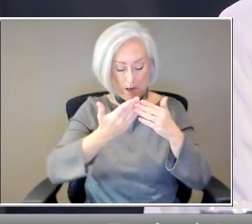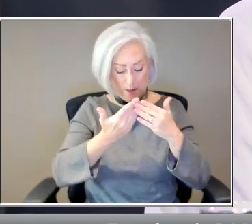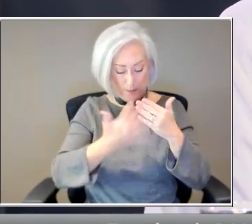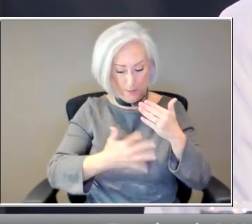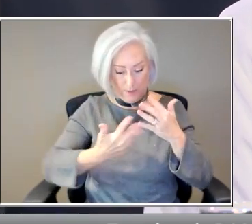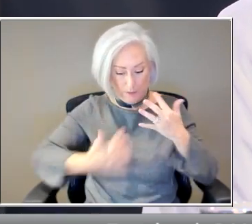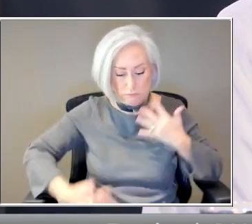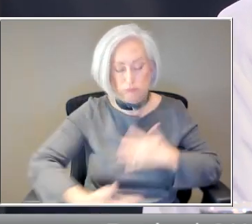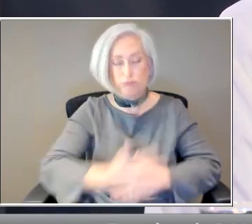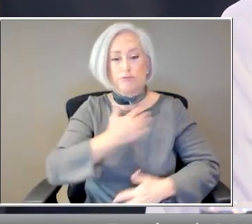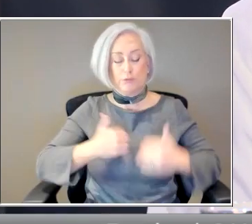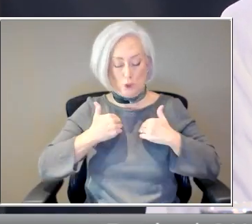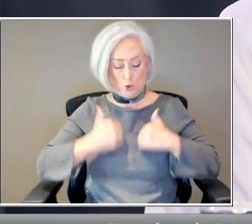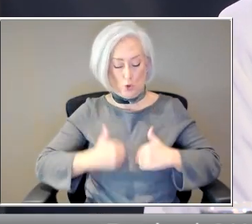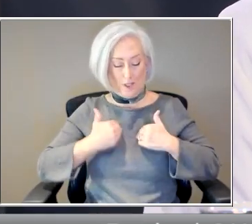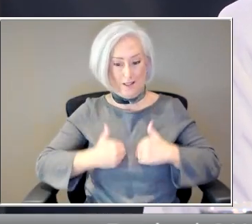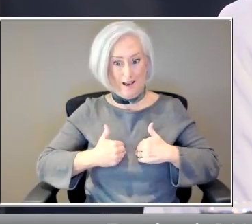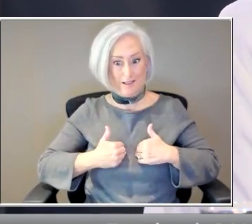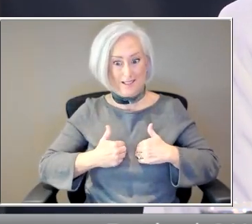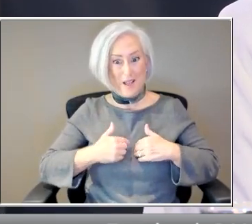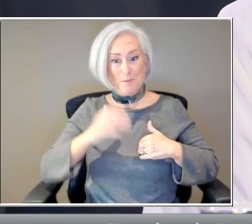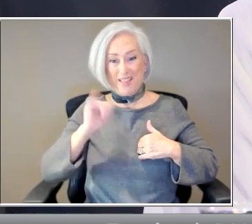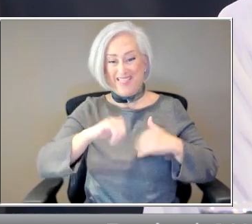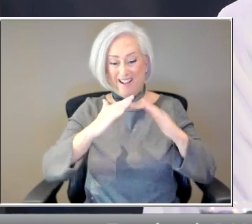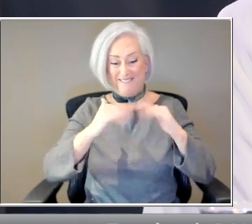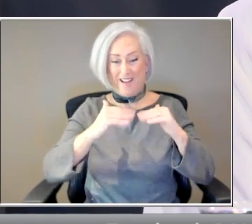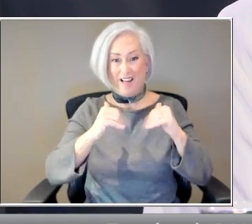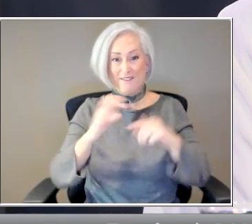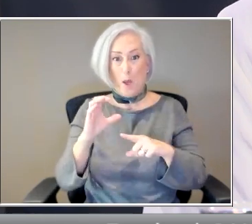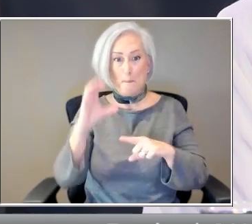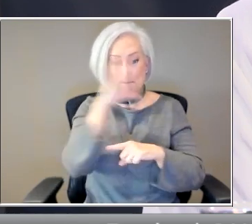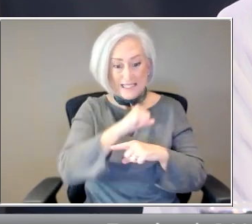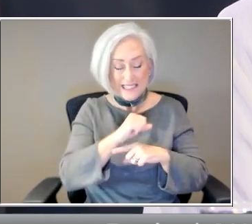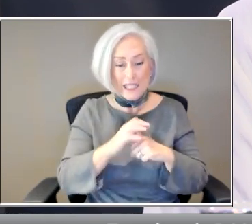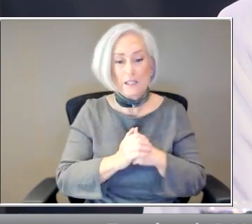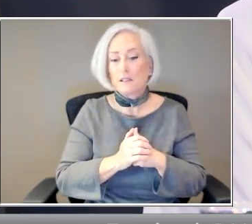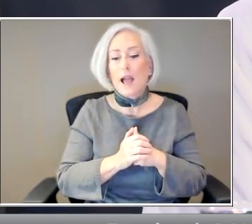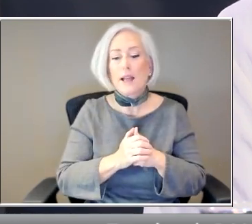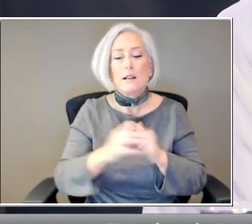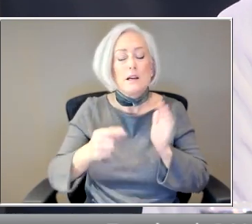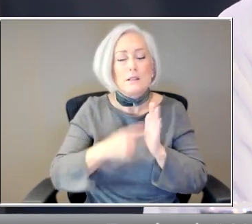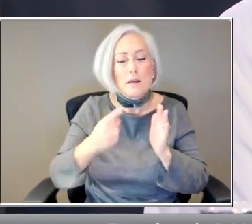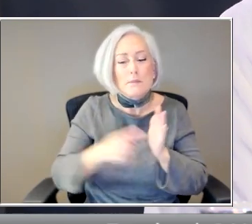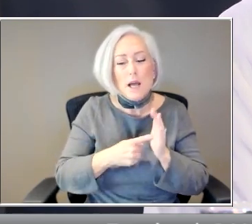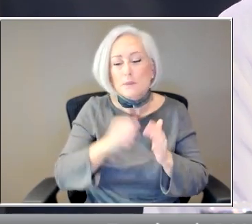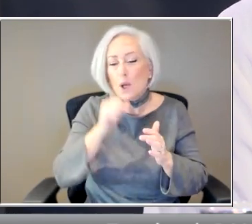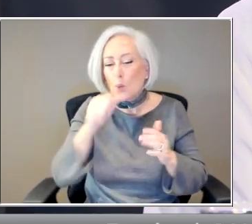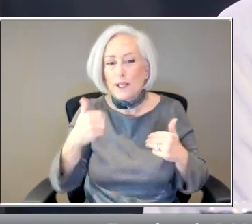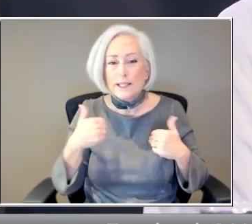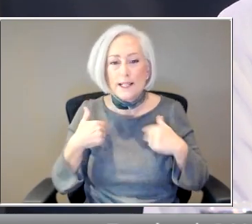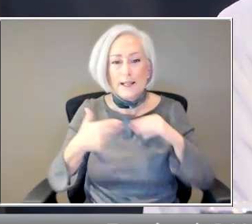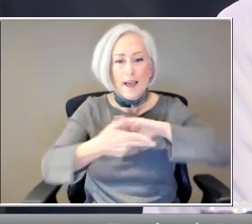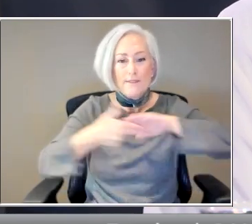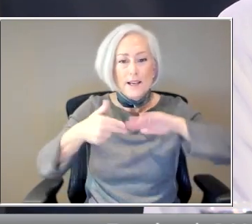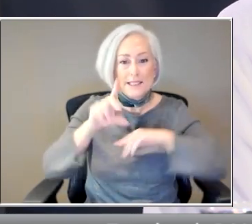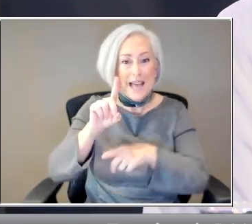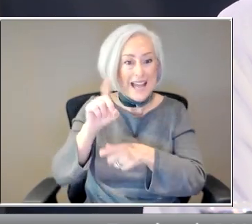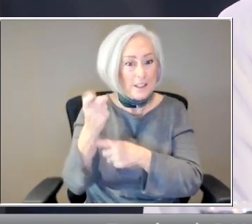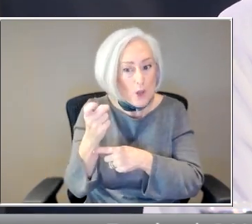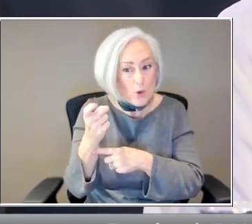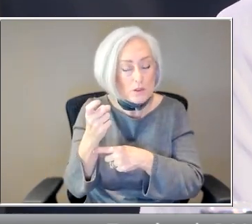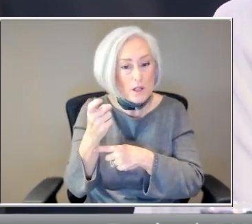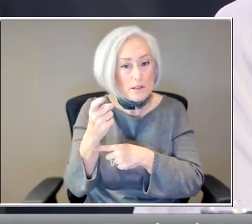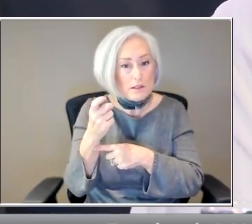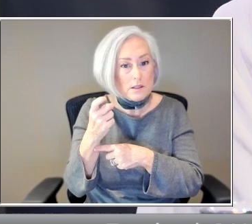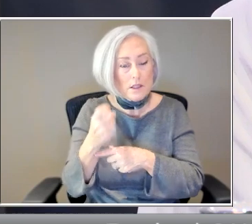as possible before babies are struggling. And many times we pick up the disease before they're even born now. You know, we pick them up during the